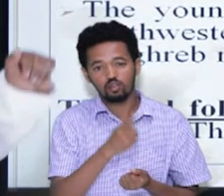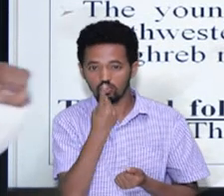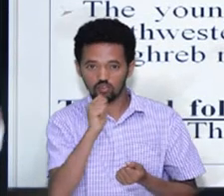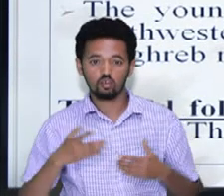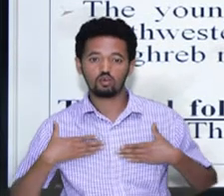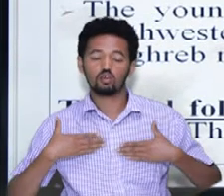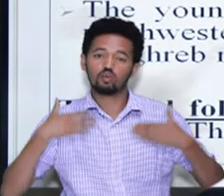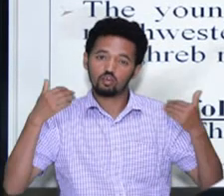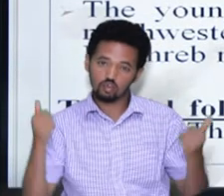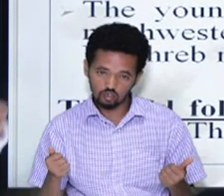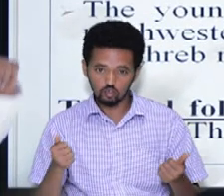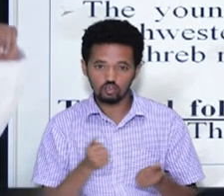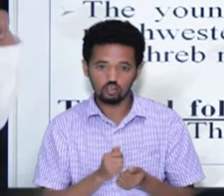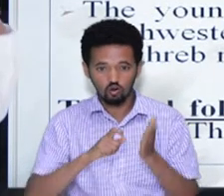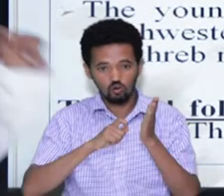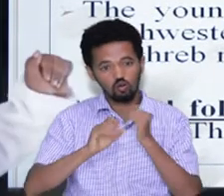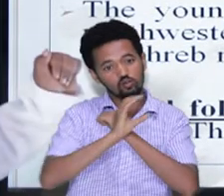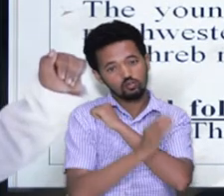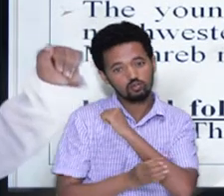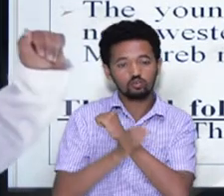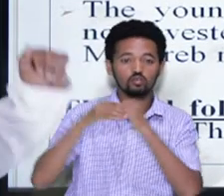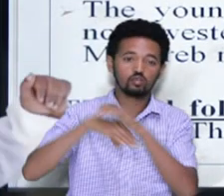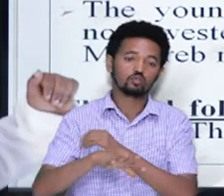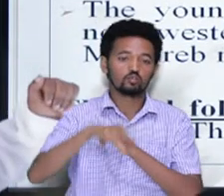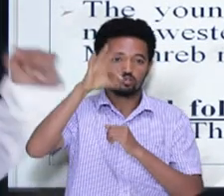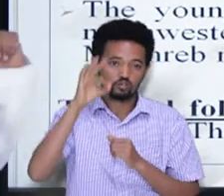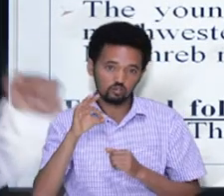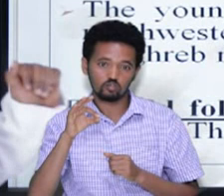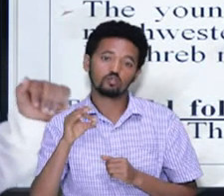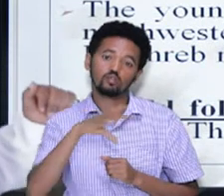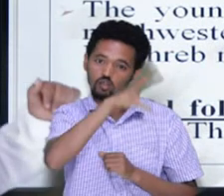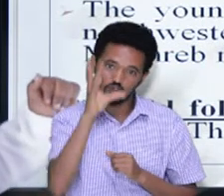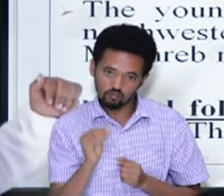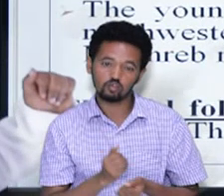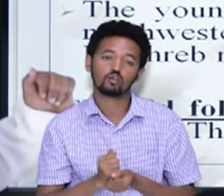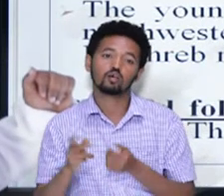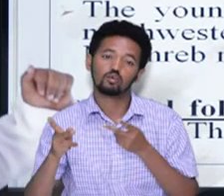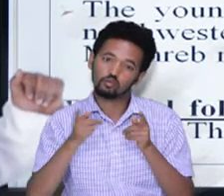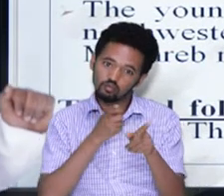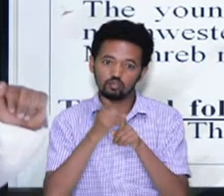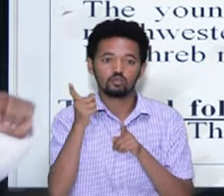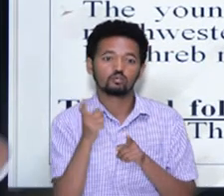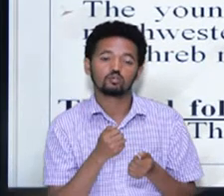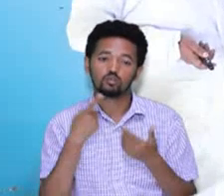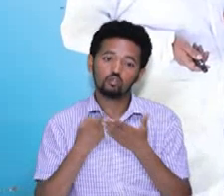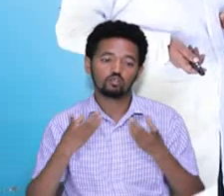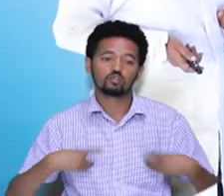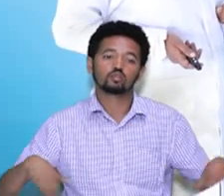The young fold mountains are located in the northwest Africa, particularly in the Maghreb